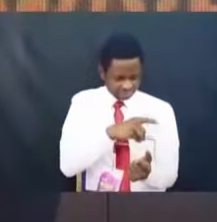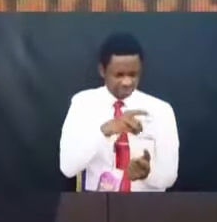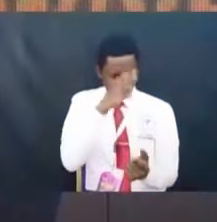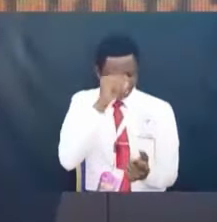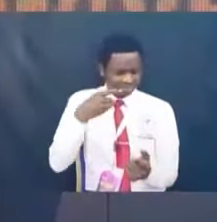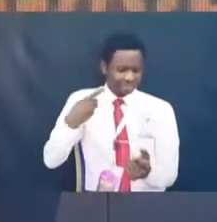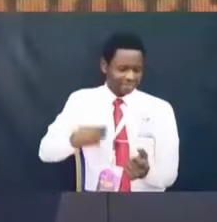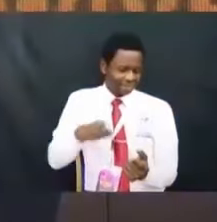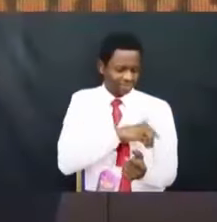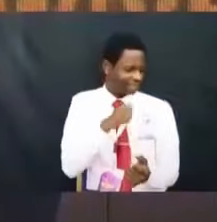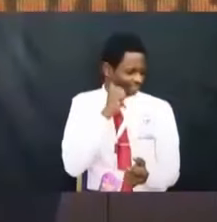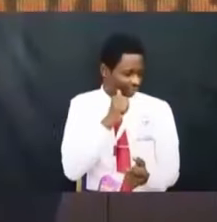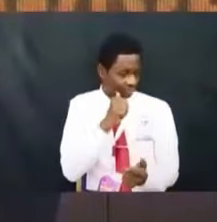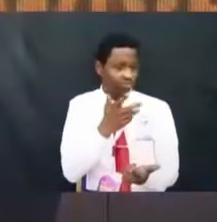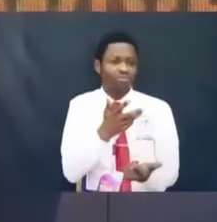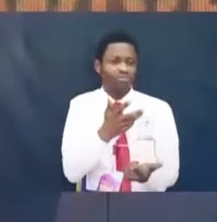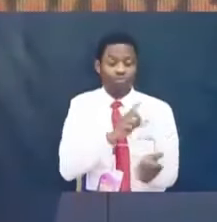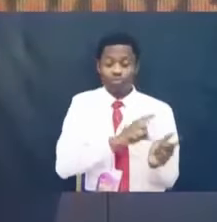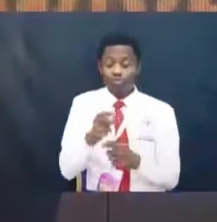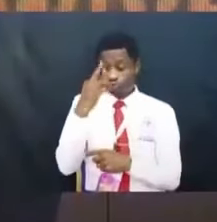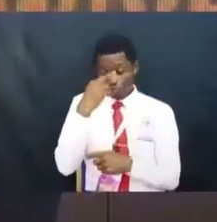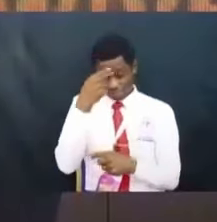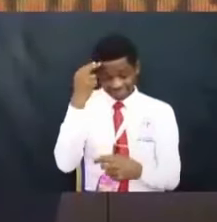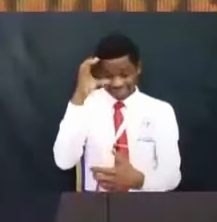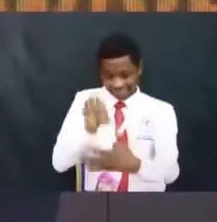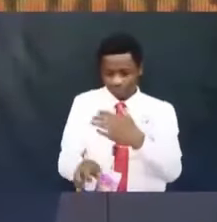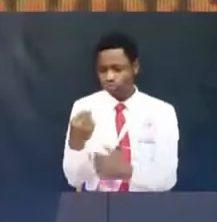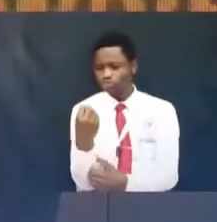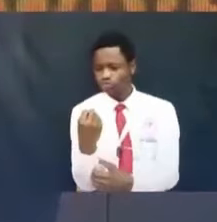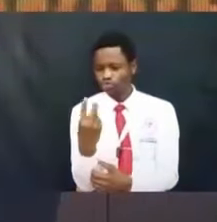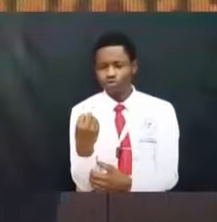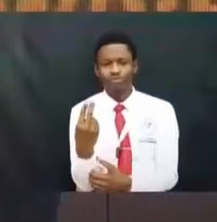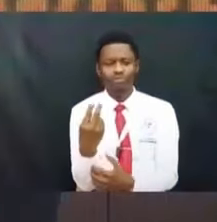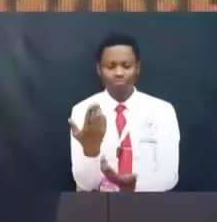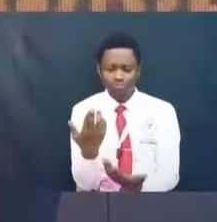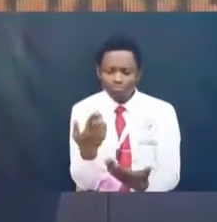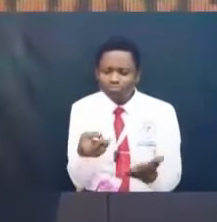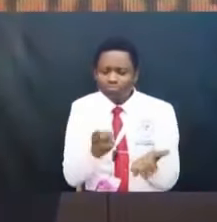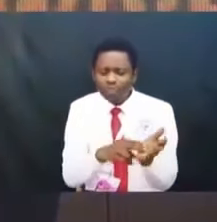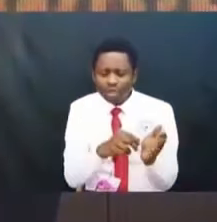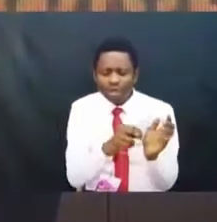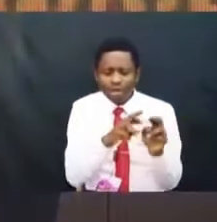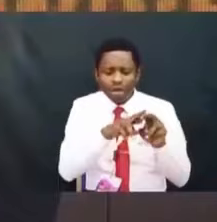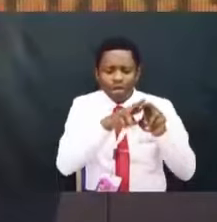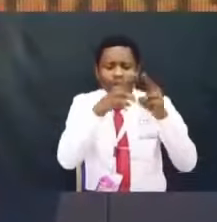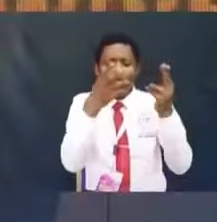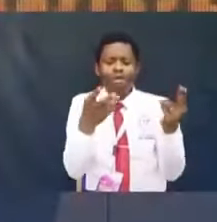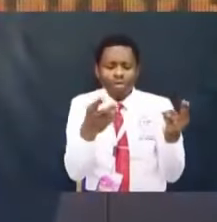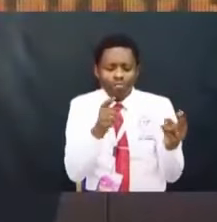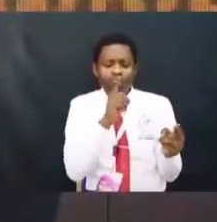Then when you come to Romans 12, Romans 12 reveals that there are other gifts